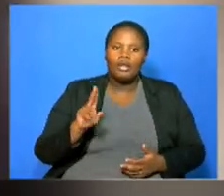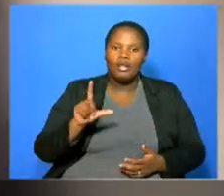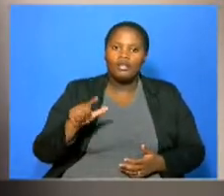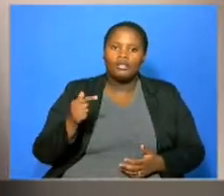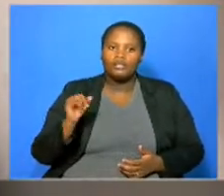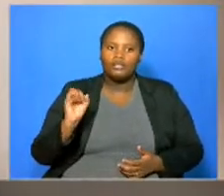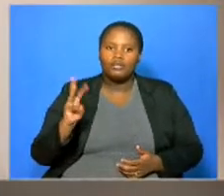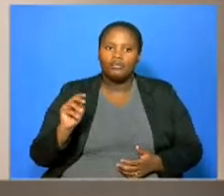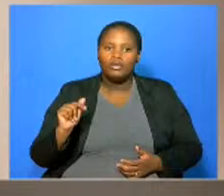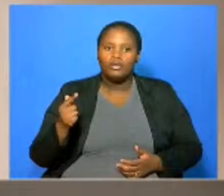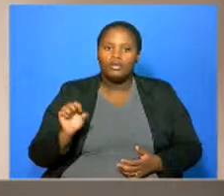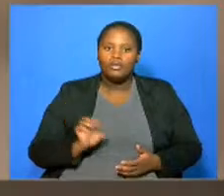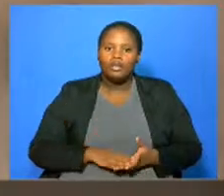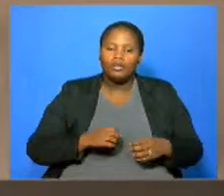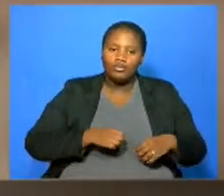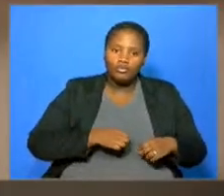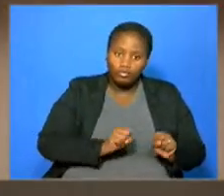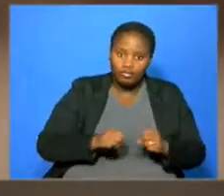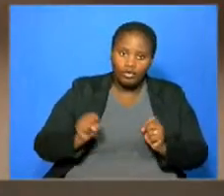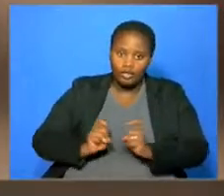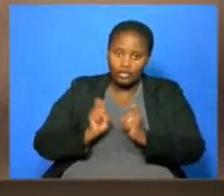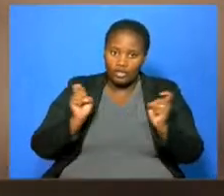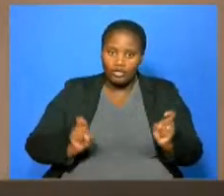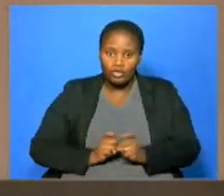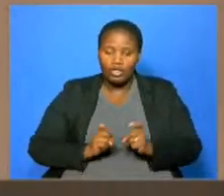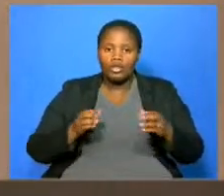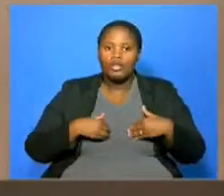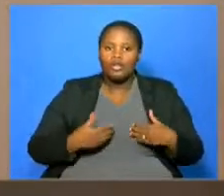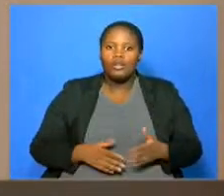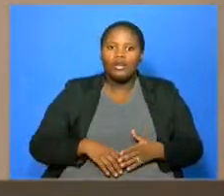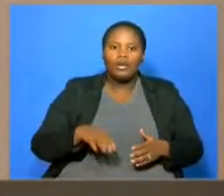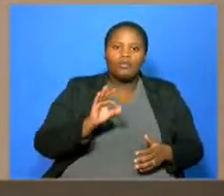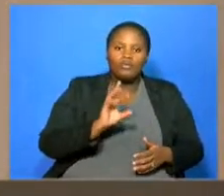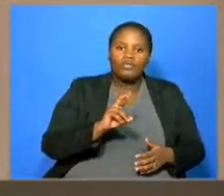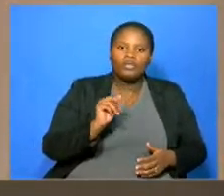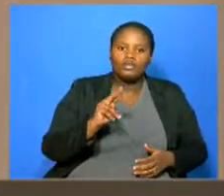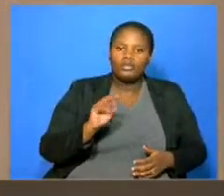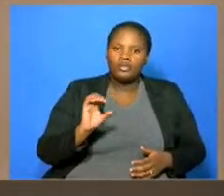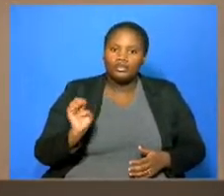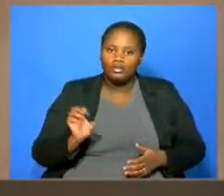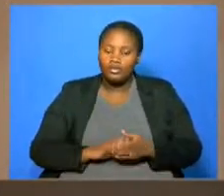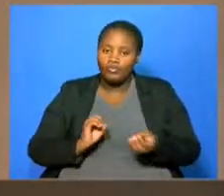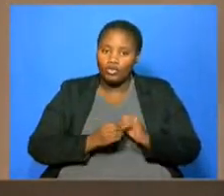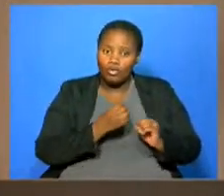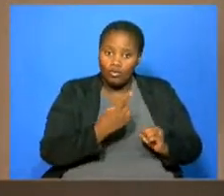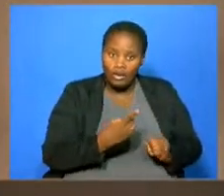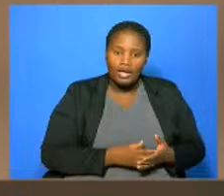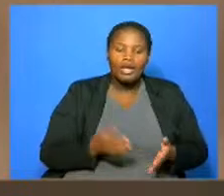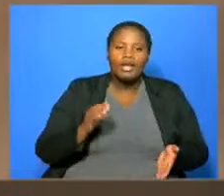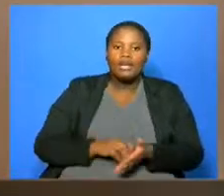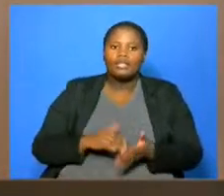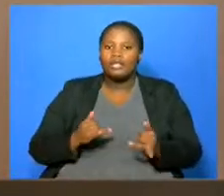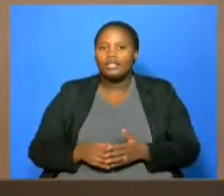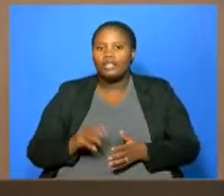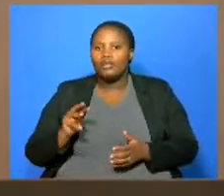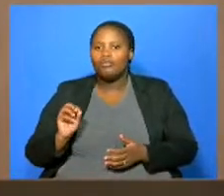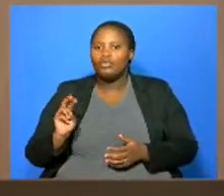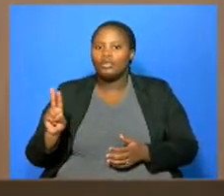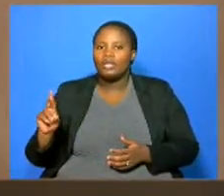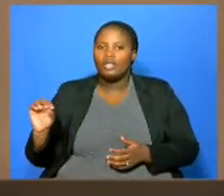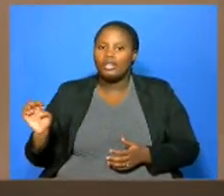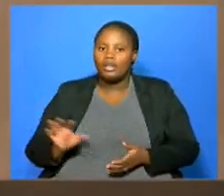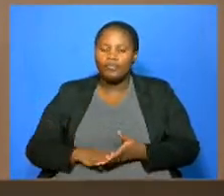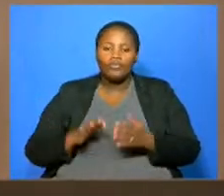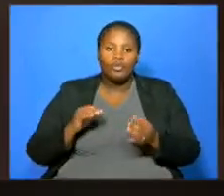stage was won by Nasser Abdullah Altia of France, followed by Portela Moraes in 2nd position. Despite finishing